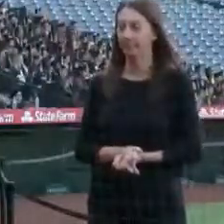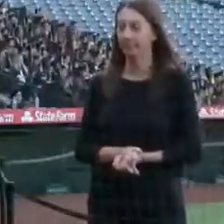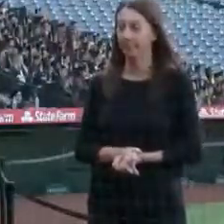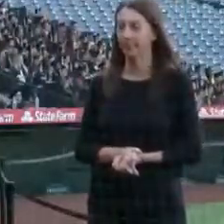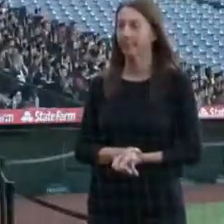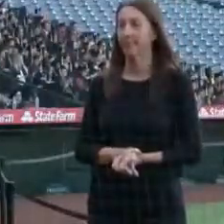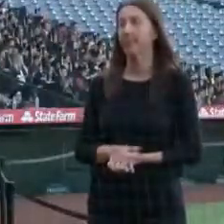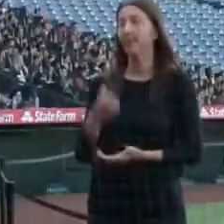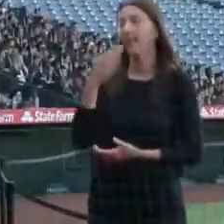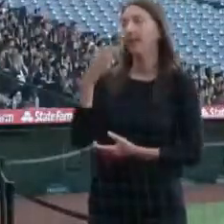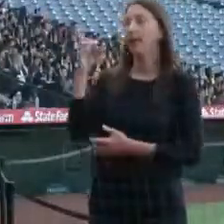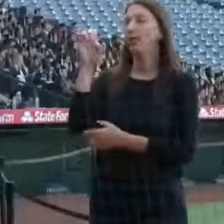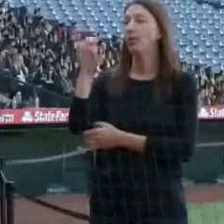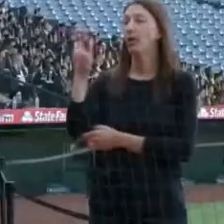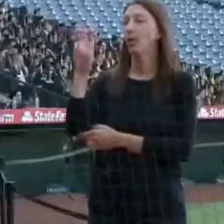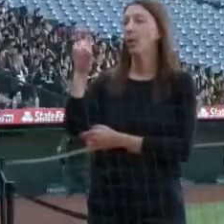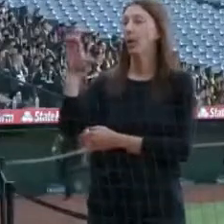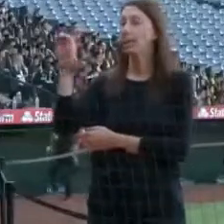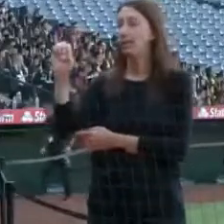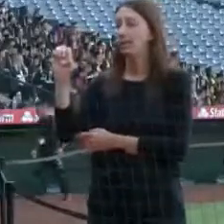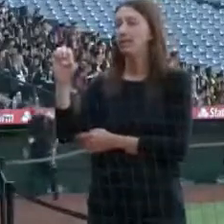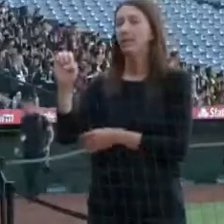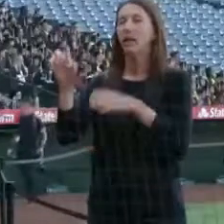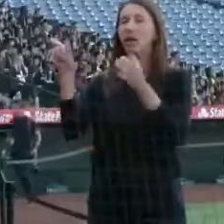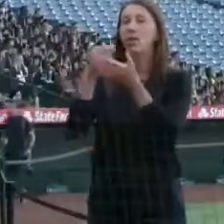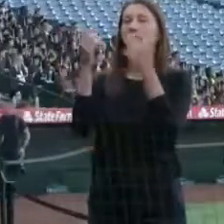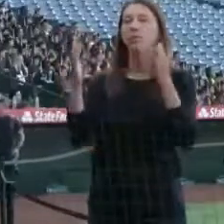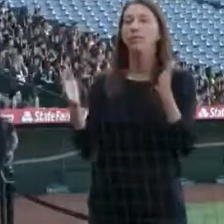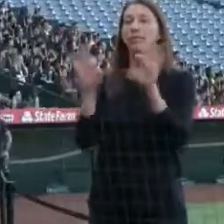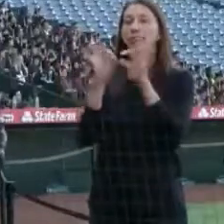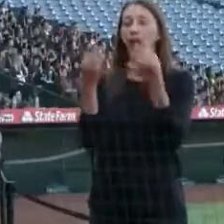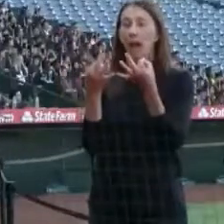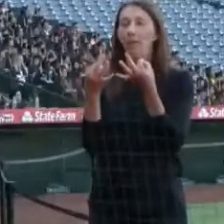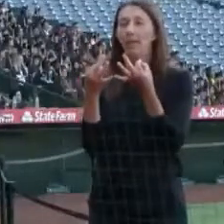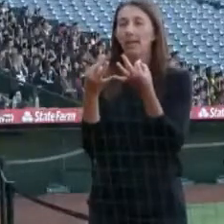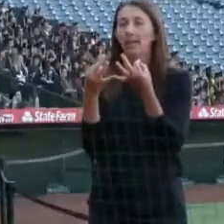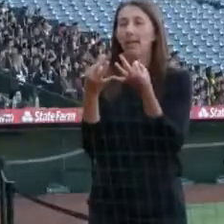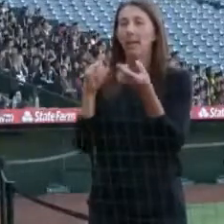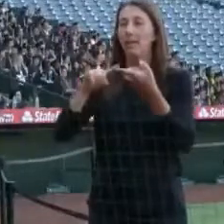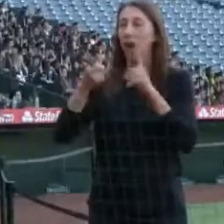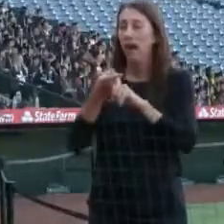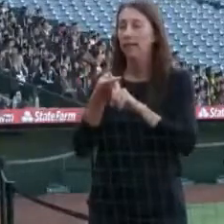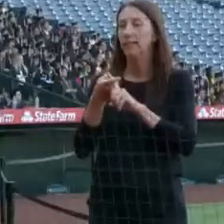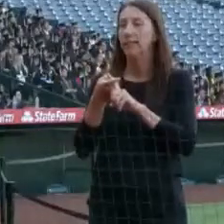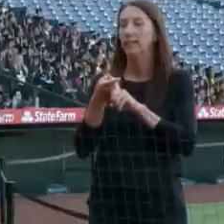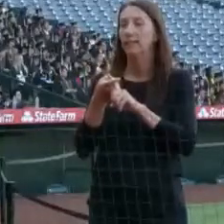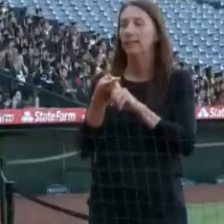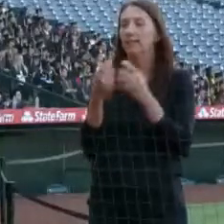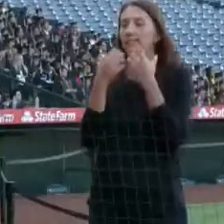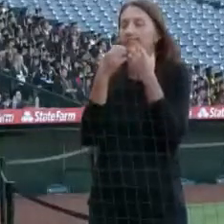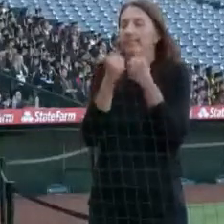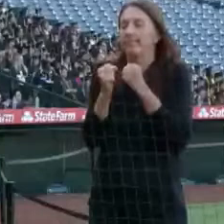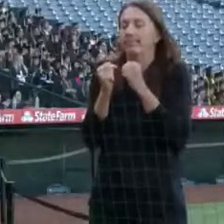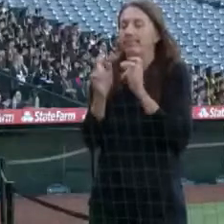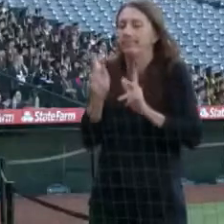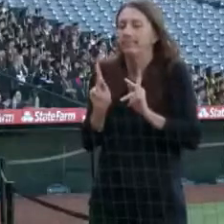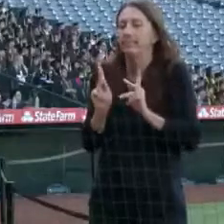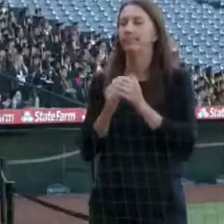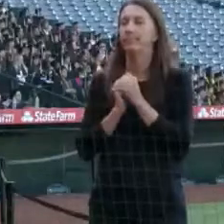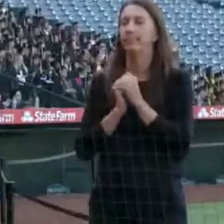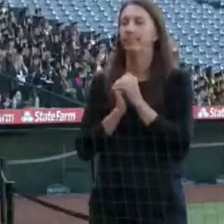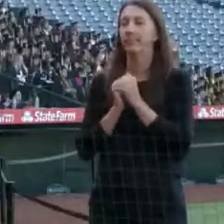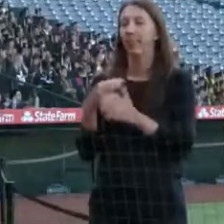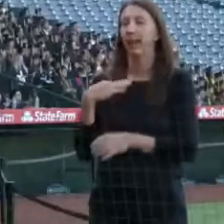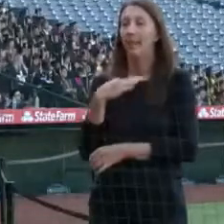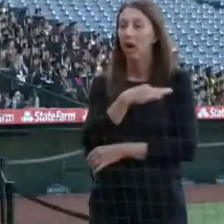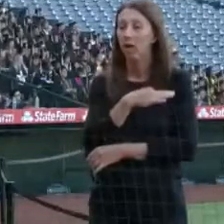Thank you, Dean Wallace. Graduates, family, friends, loved ones,